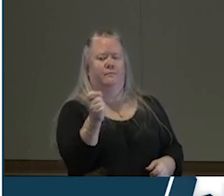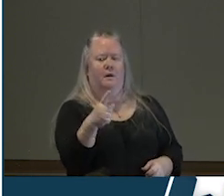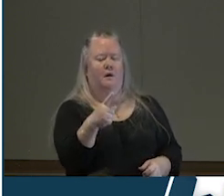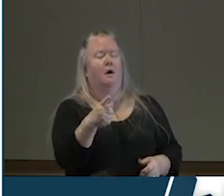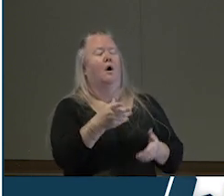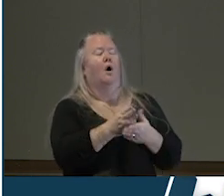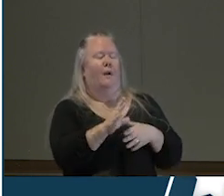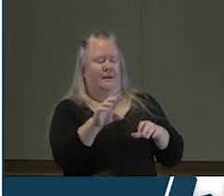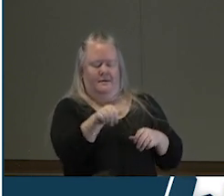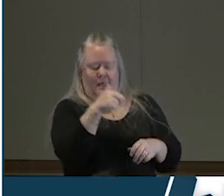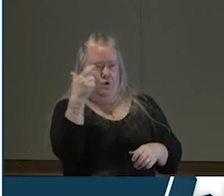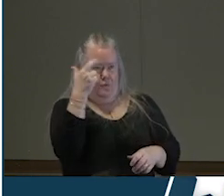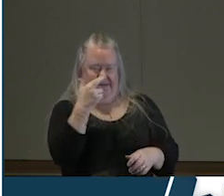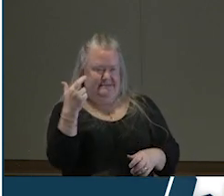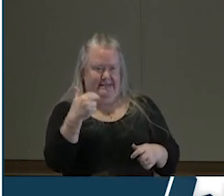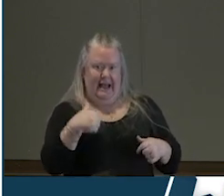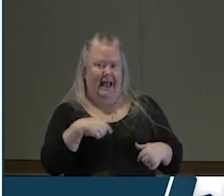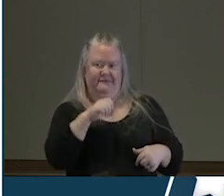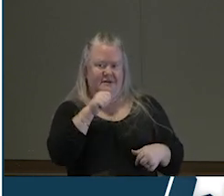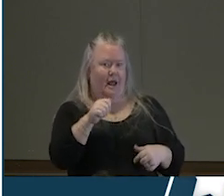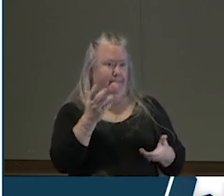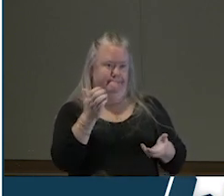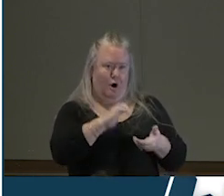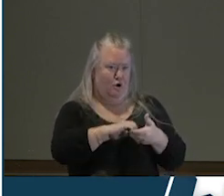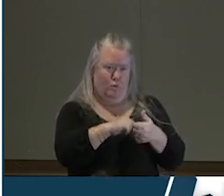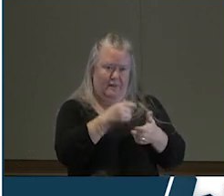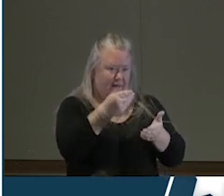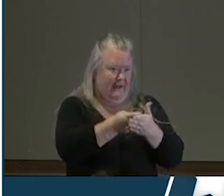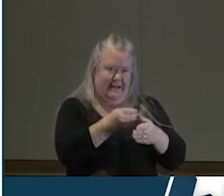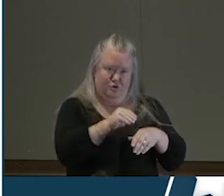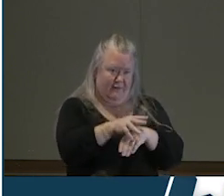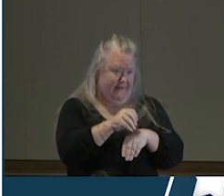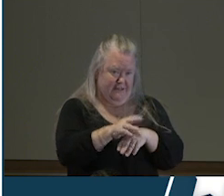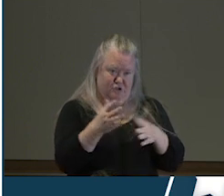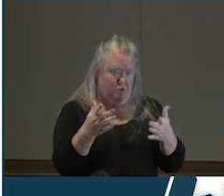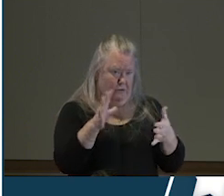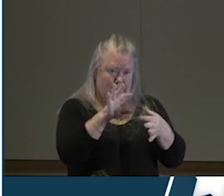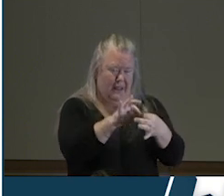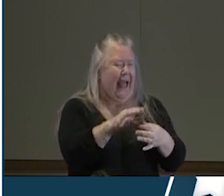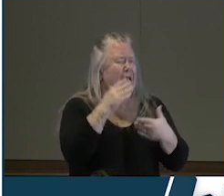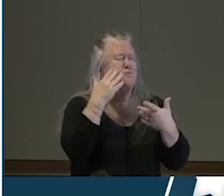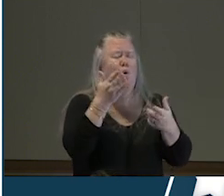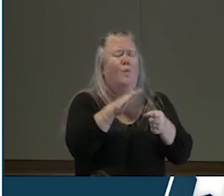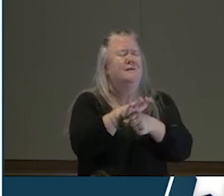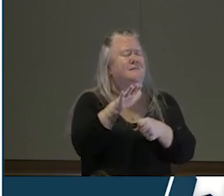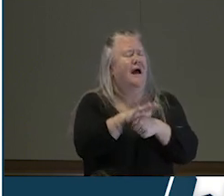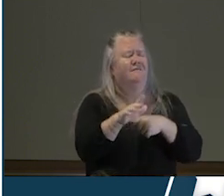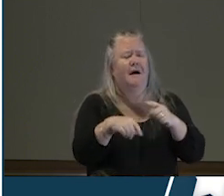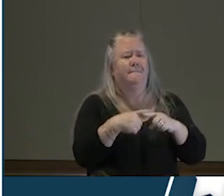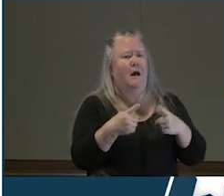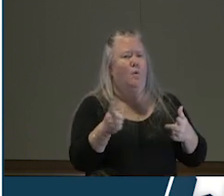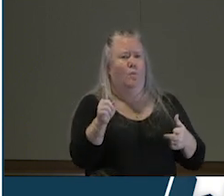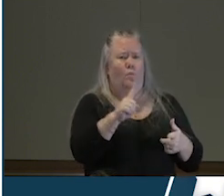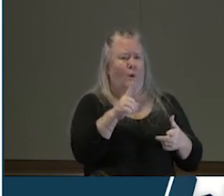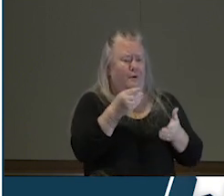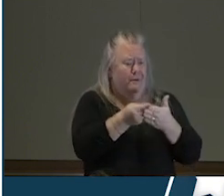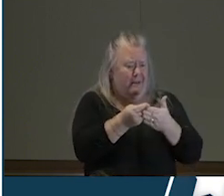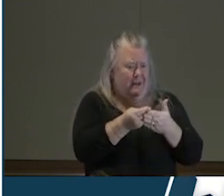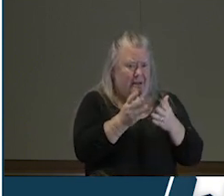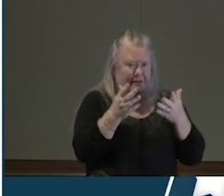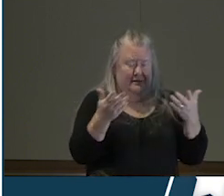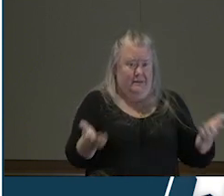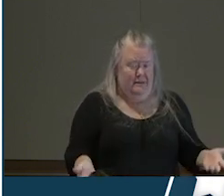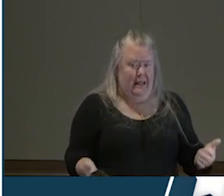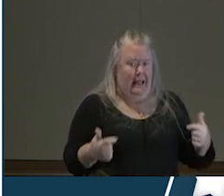All right, another reason I have not partnered up with a financial advisor is I don't know enough about where to put my money. So